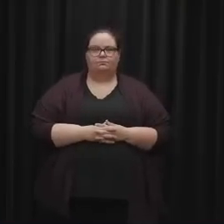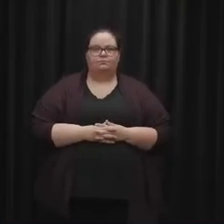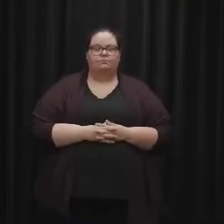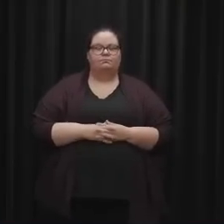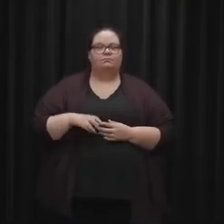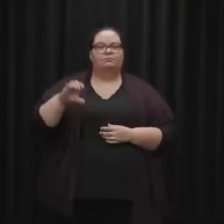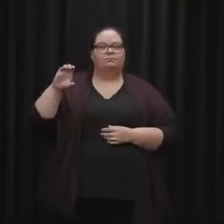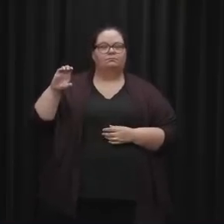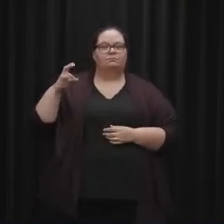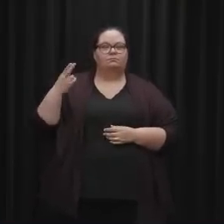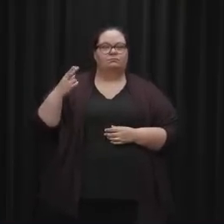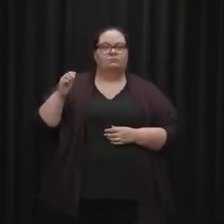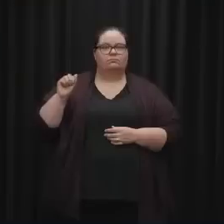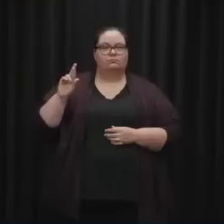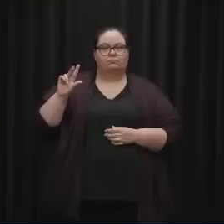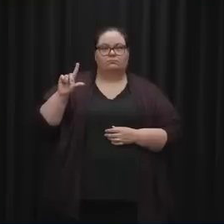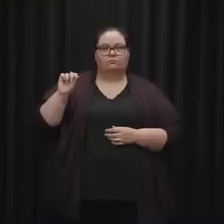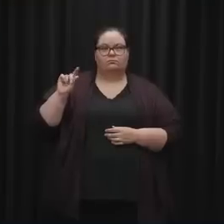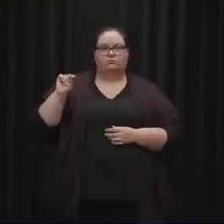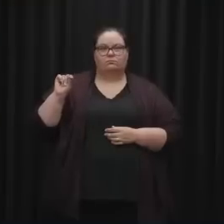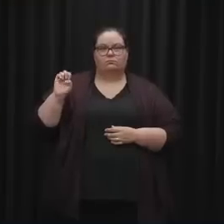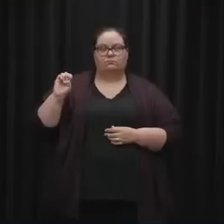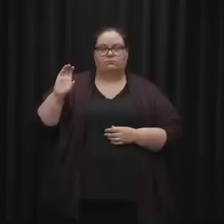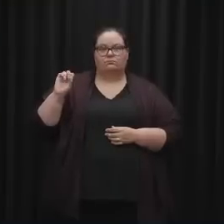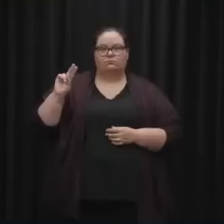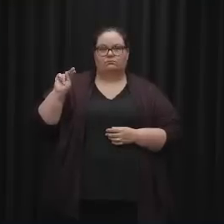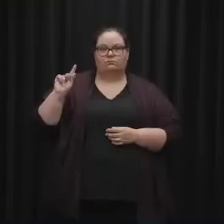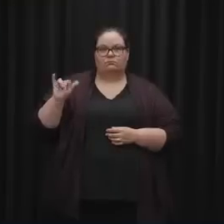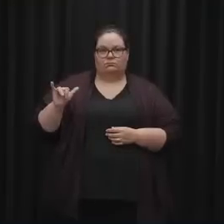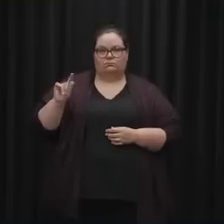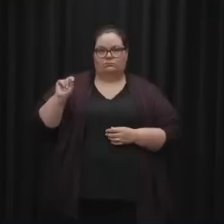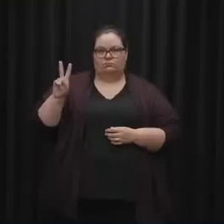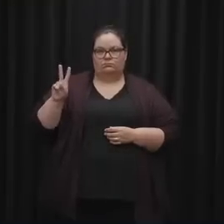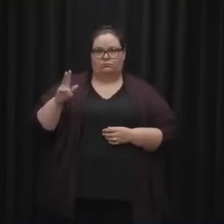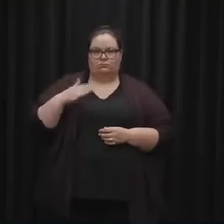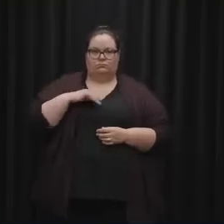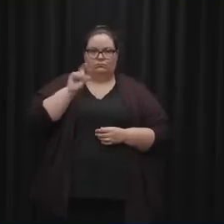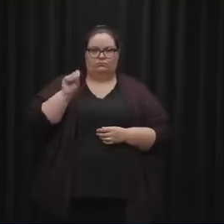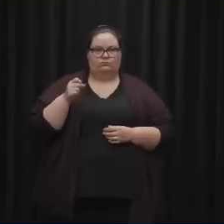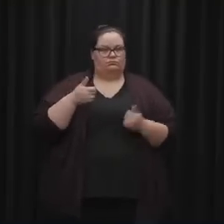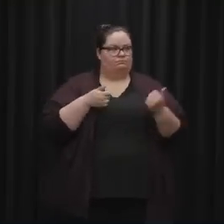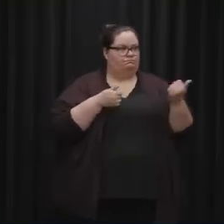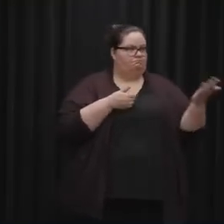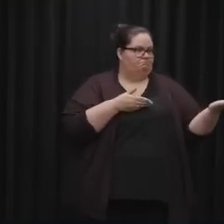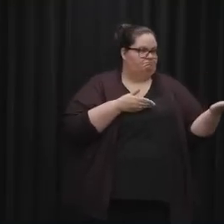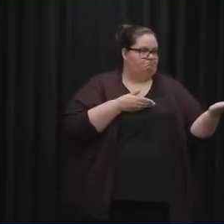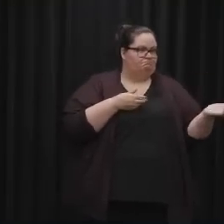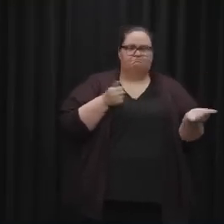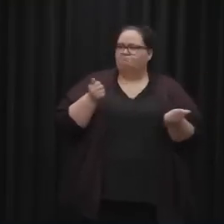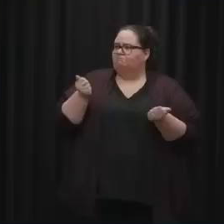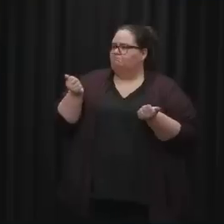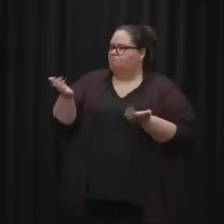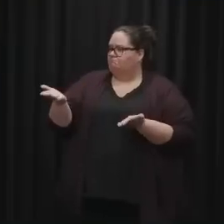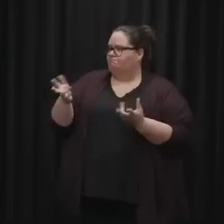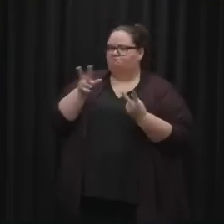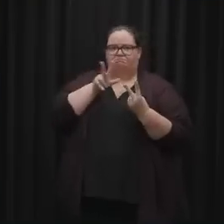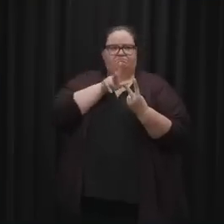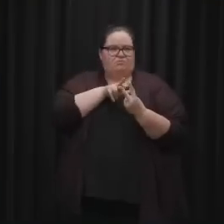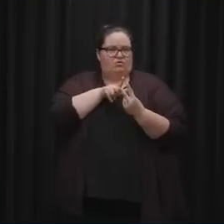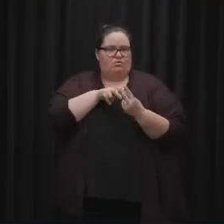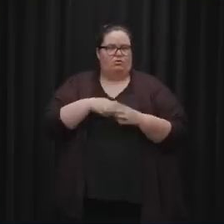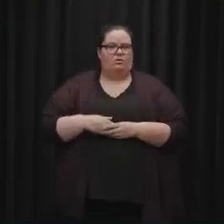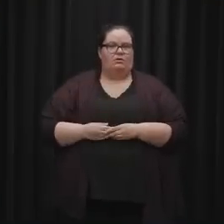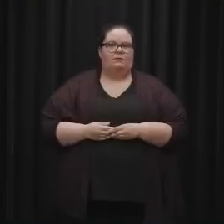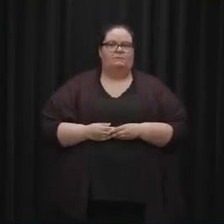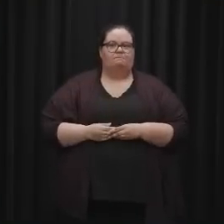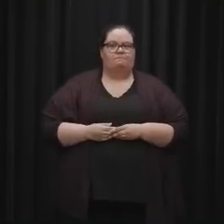Vicky Hogarth, Charlotte County TV. Thank you, Bruce. My question is for Premier Higgs or Dr. Russell. Are the 7